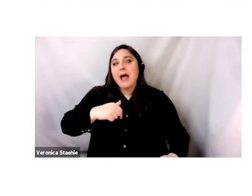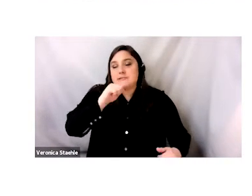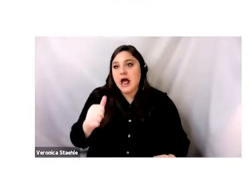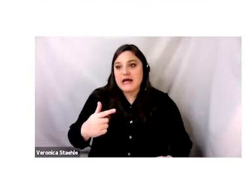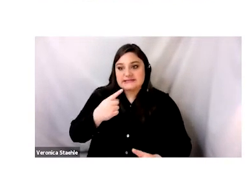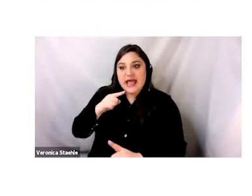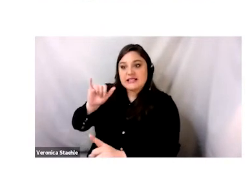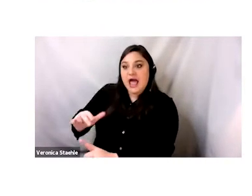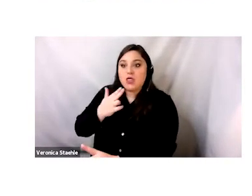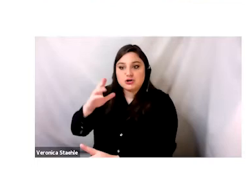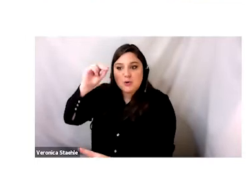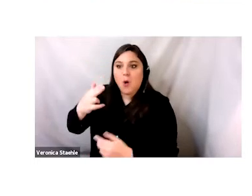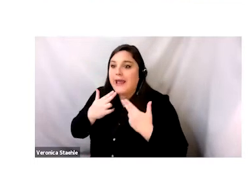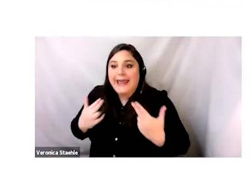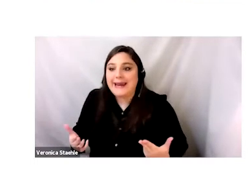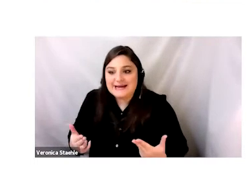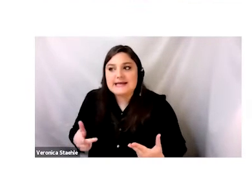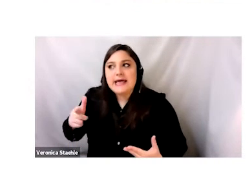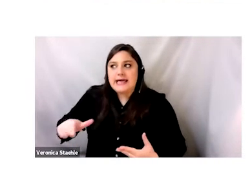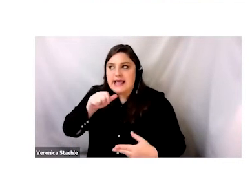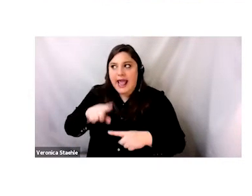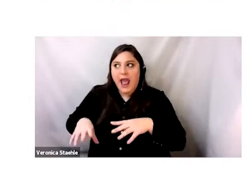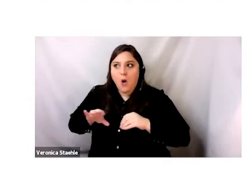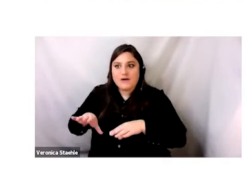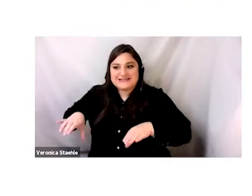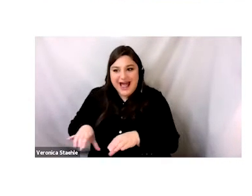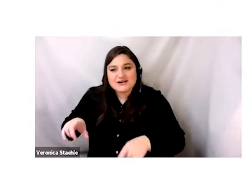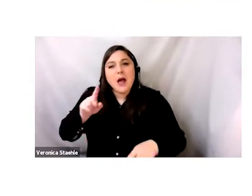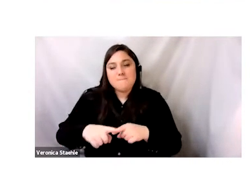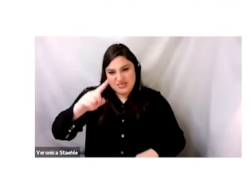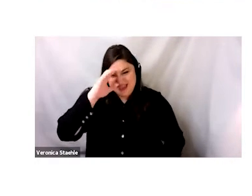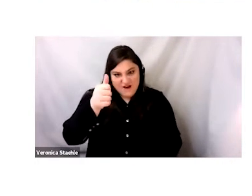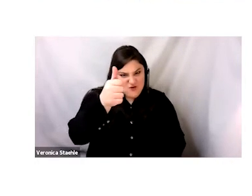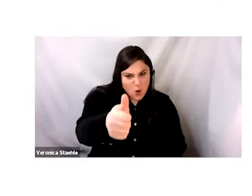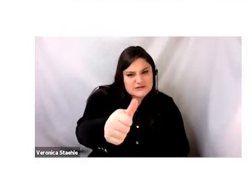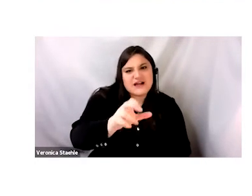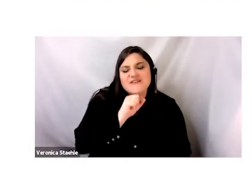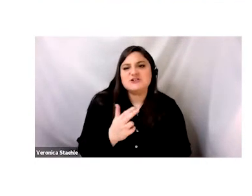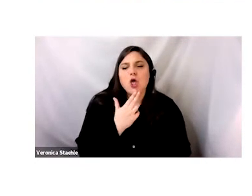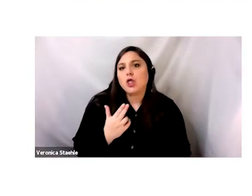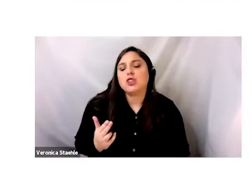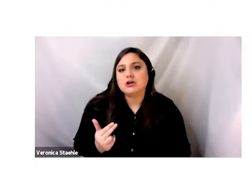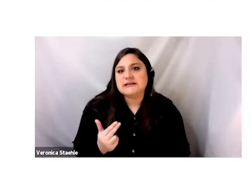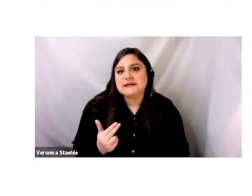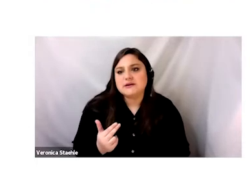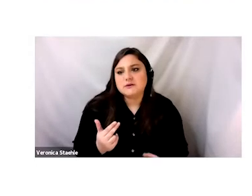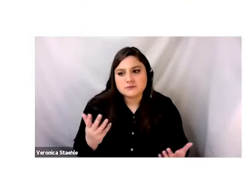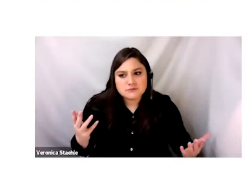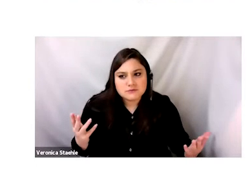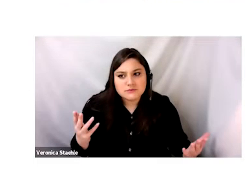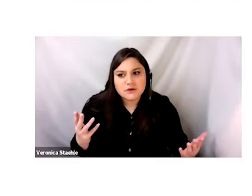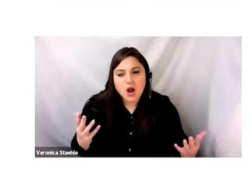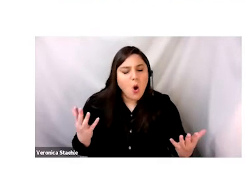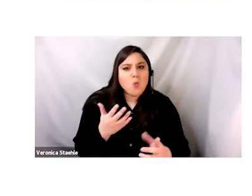responsibility from him. But again, 13, remember what you were doing at 13 years old. But also looking at the reality that there